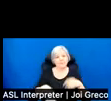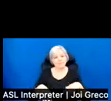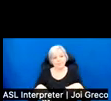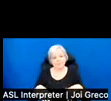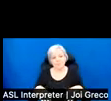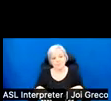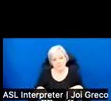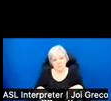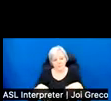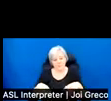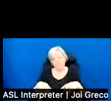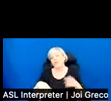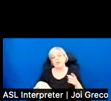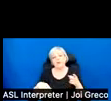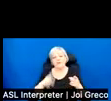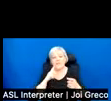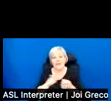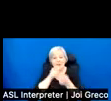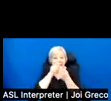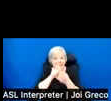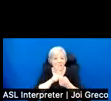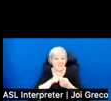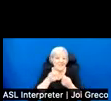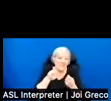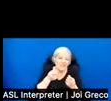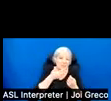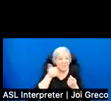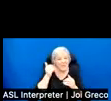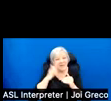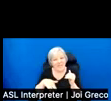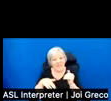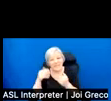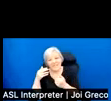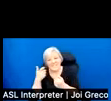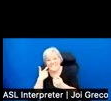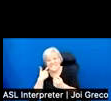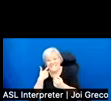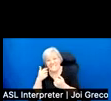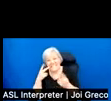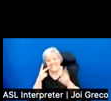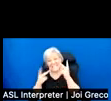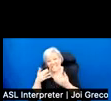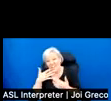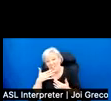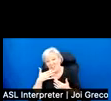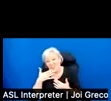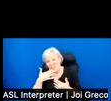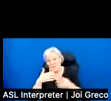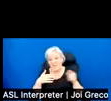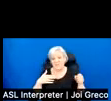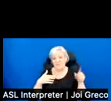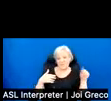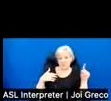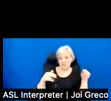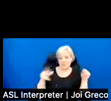The acuity of this particular device is a little better than the Argus that we were talking about on the earlier. And in this case, it's 20